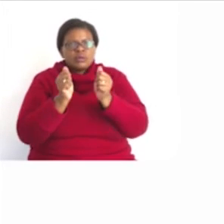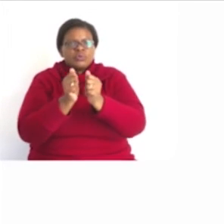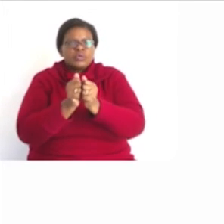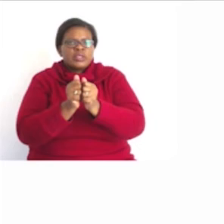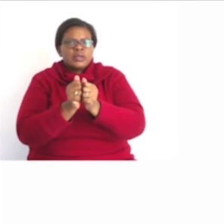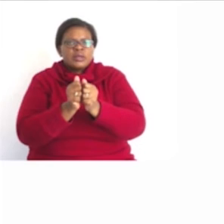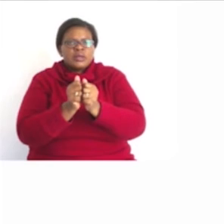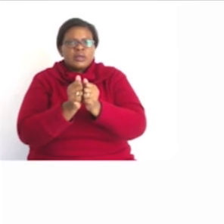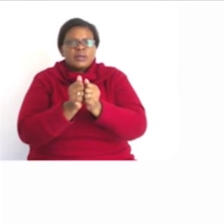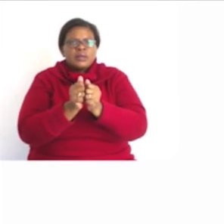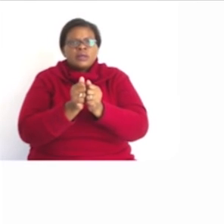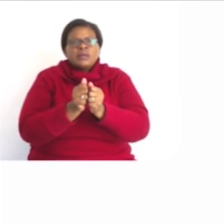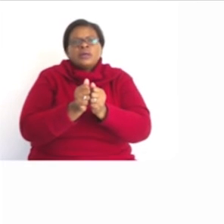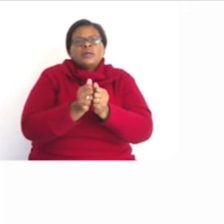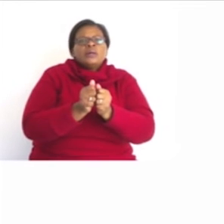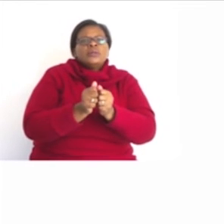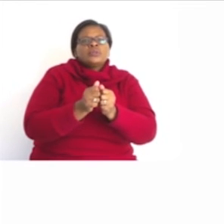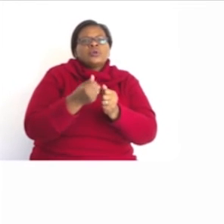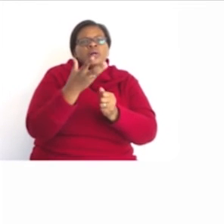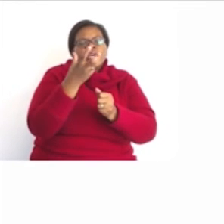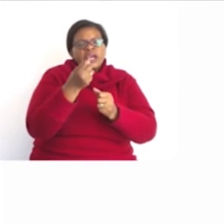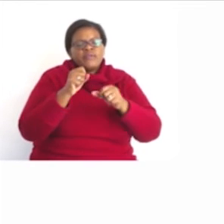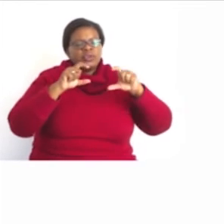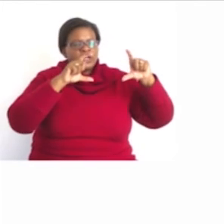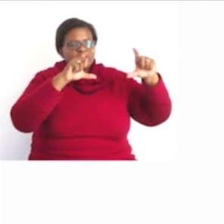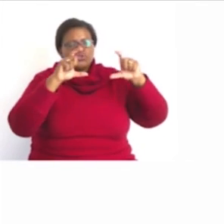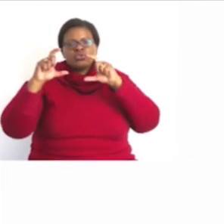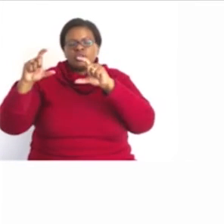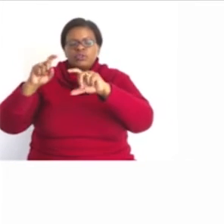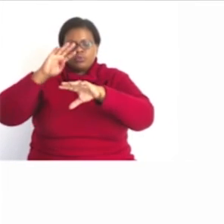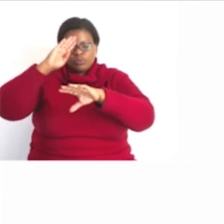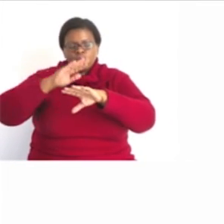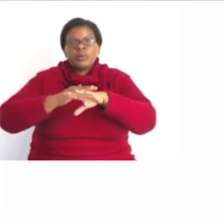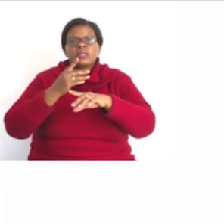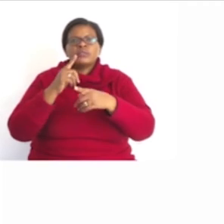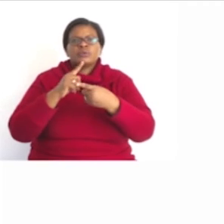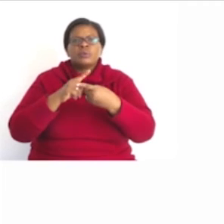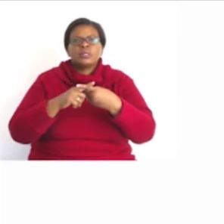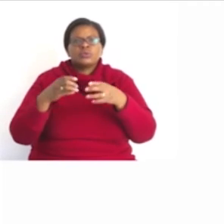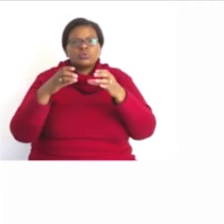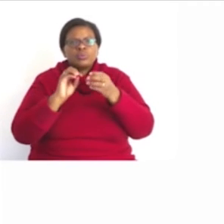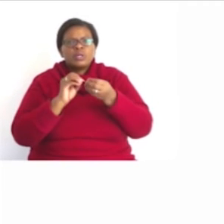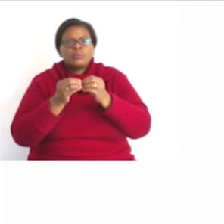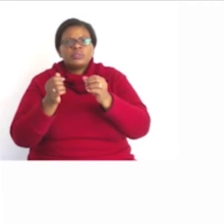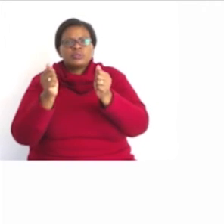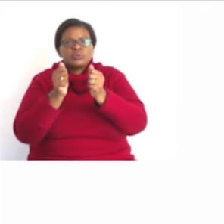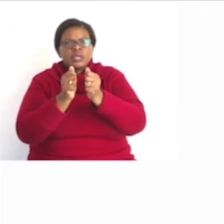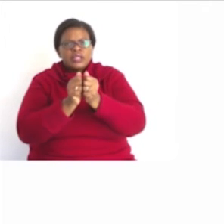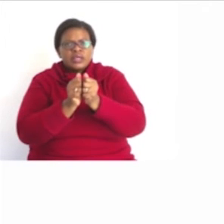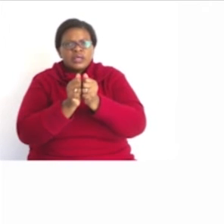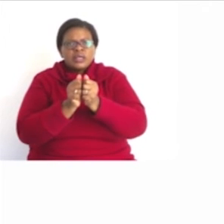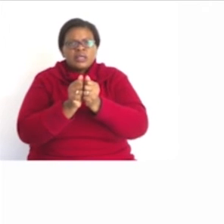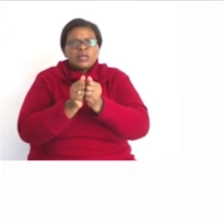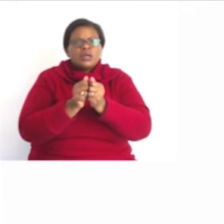together. When we apply associative property of multiplications, we group numbers together, so